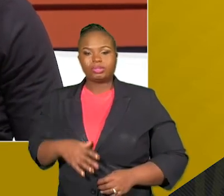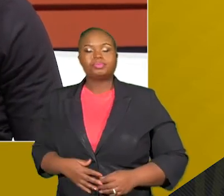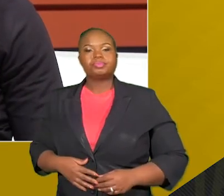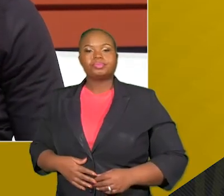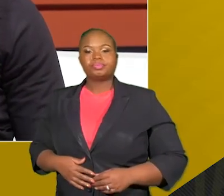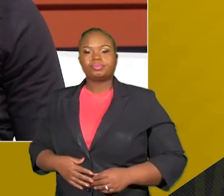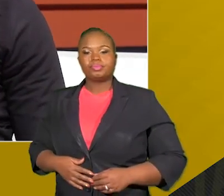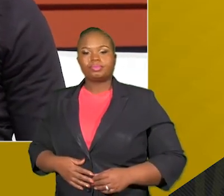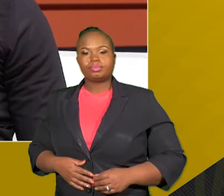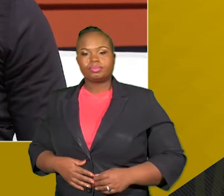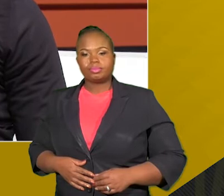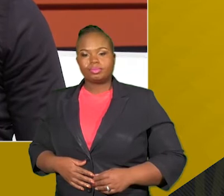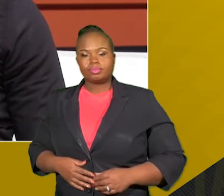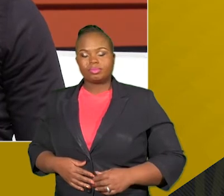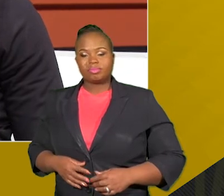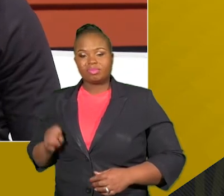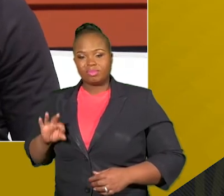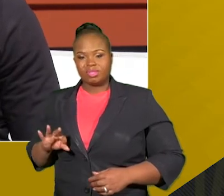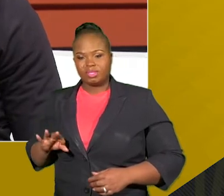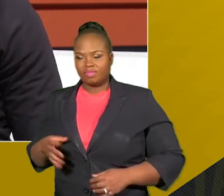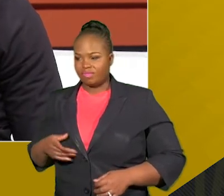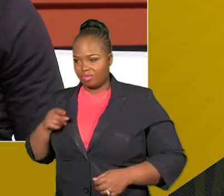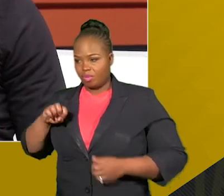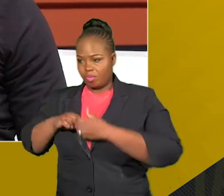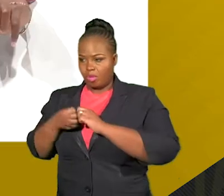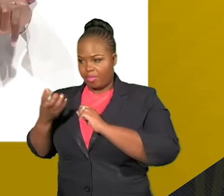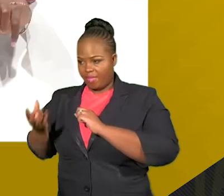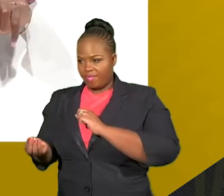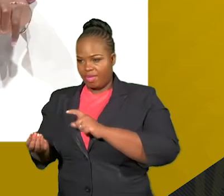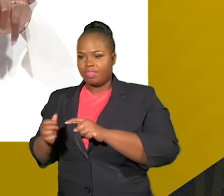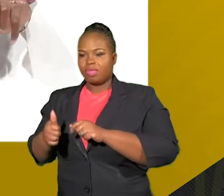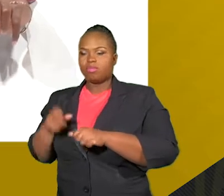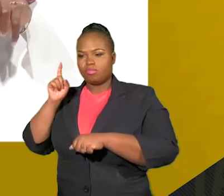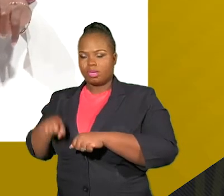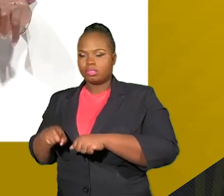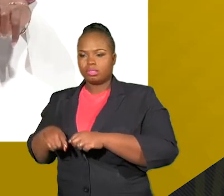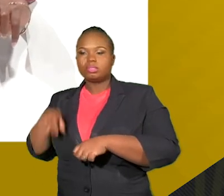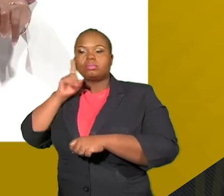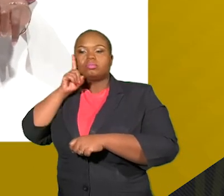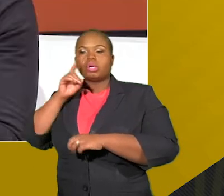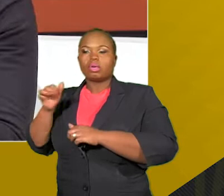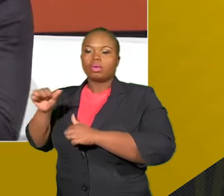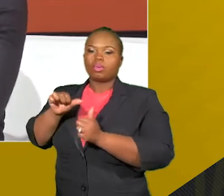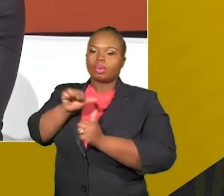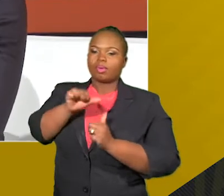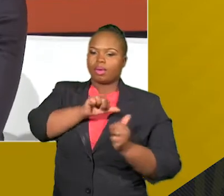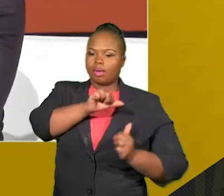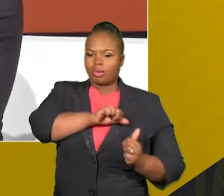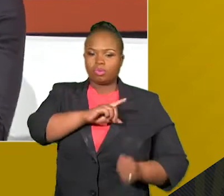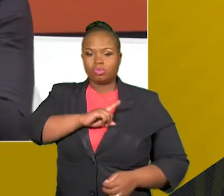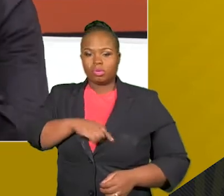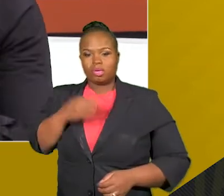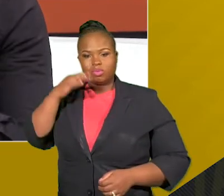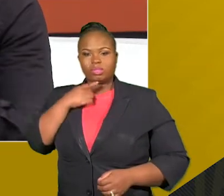here was saying. You see, if you want to solve a problem, you must connect the dots going backwards. Okay. What we are doing now, Tina, we take a man